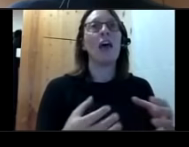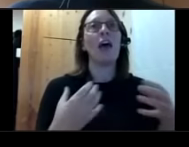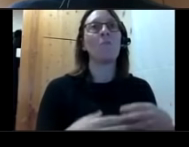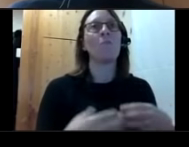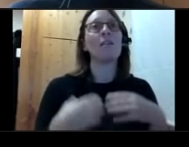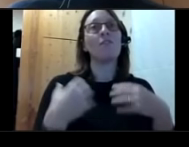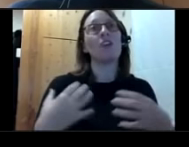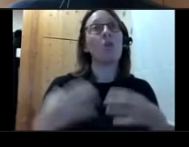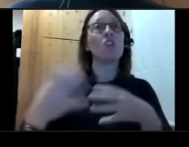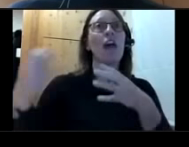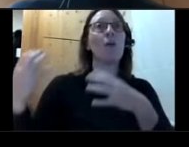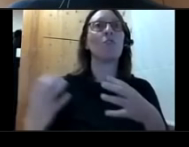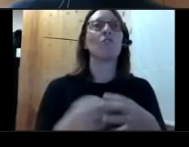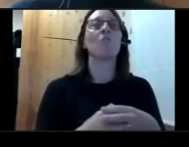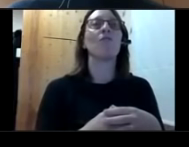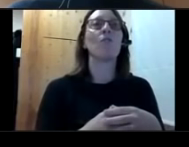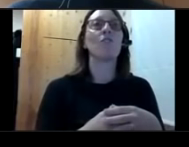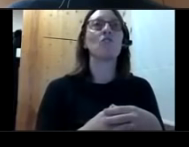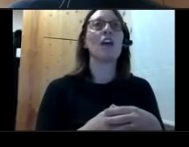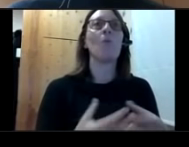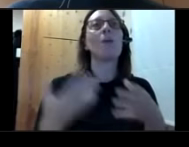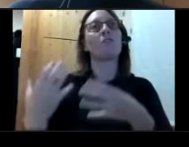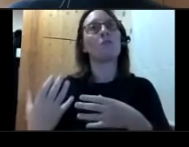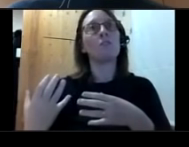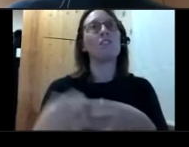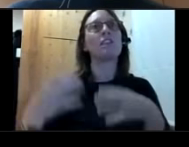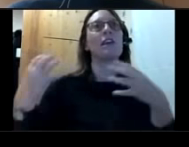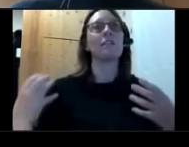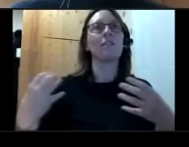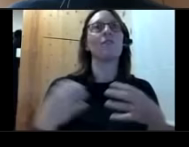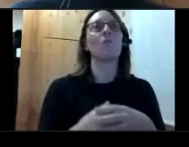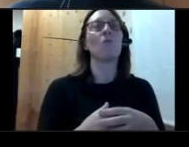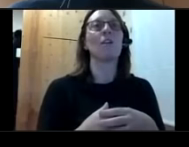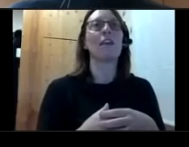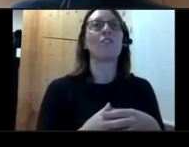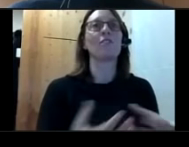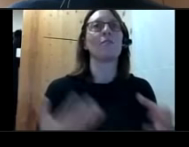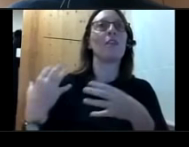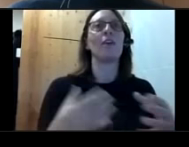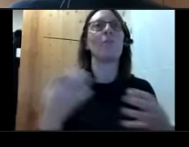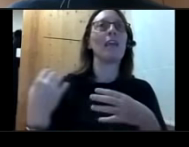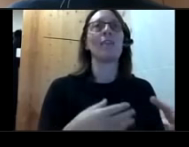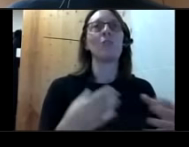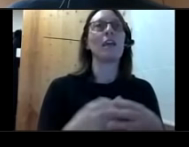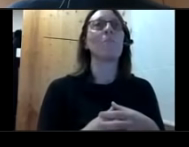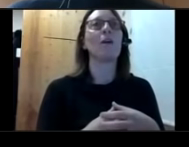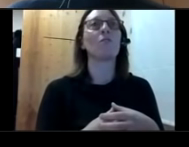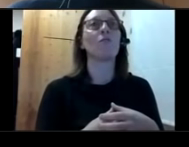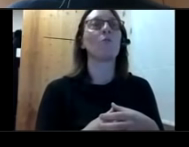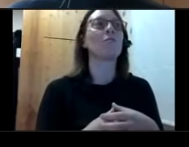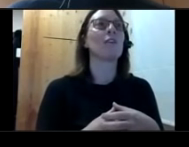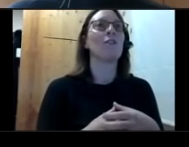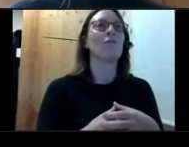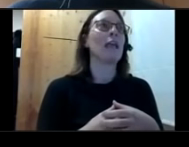discussions. Myself as a co-chair, where there's a group of four of us who chair it, we are talking to GDS and government organisations. So anything we can communicate backwards